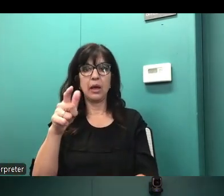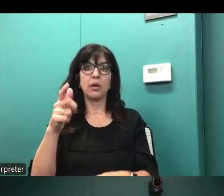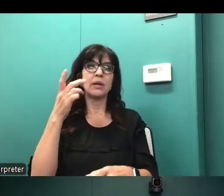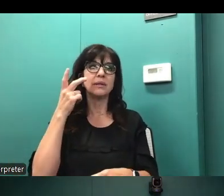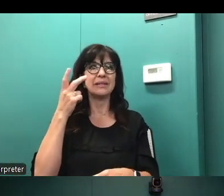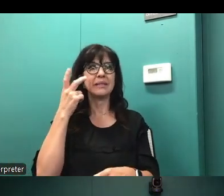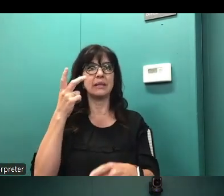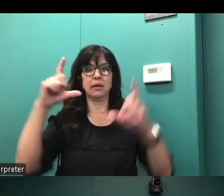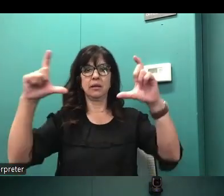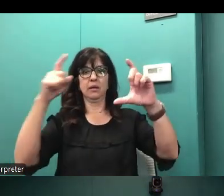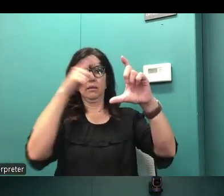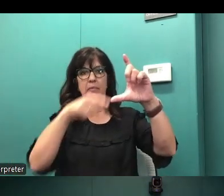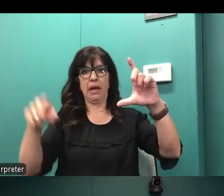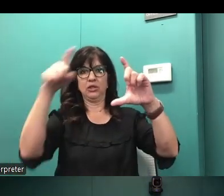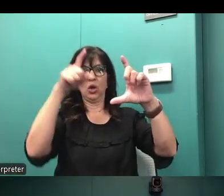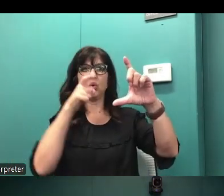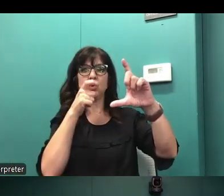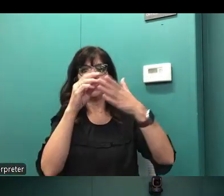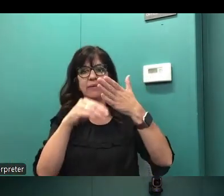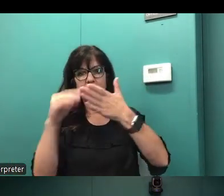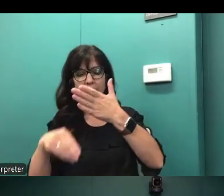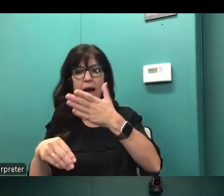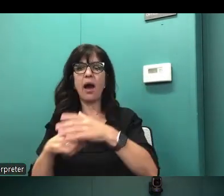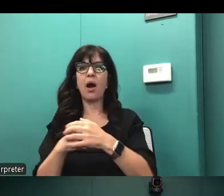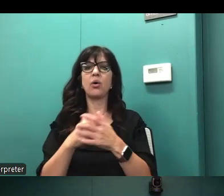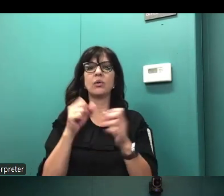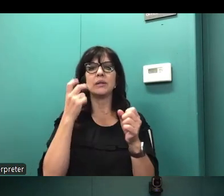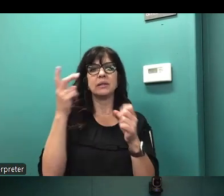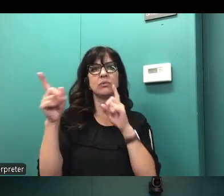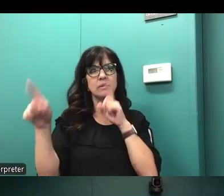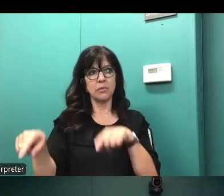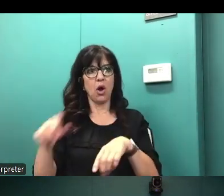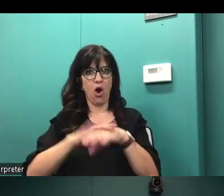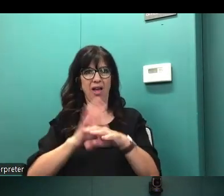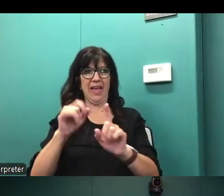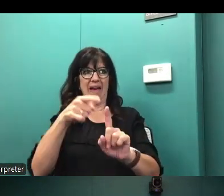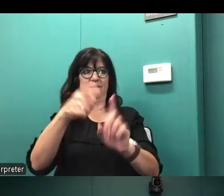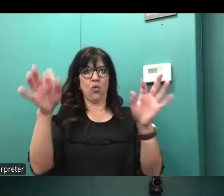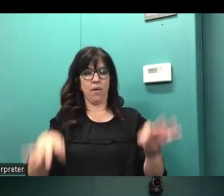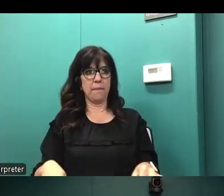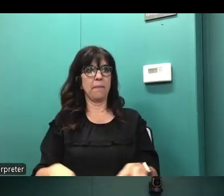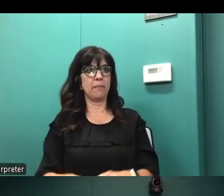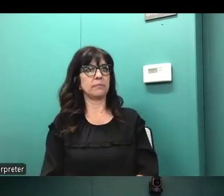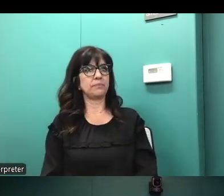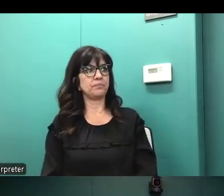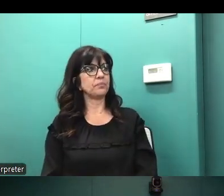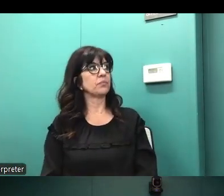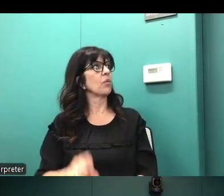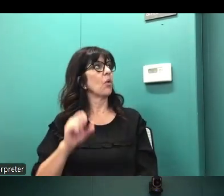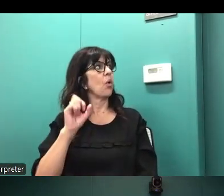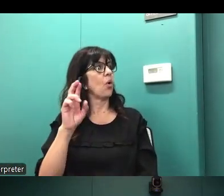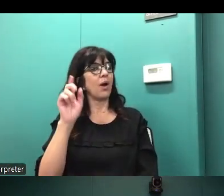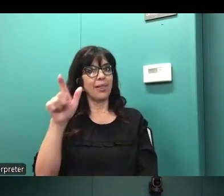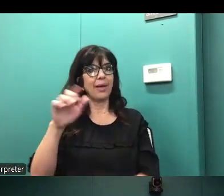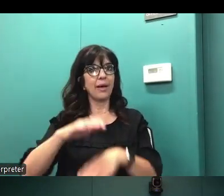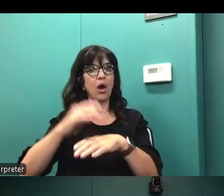pie chart. You can see like who's filled out the form. You can see those responses on that form itself, or you can click on